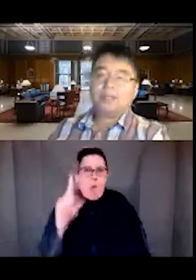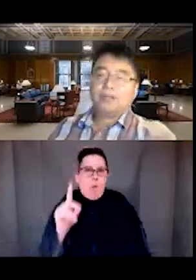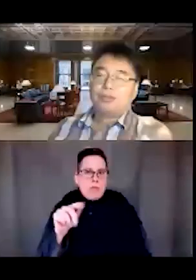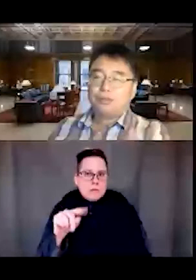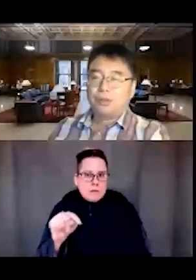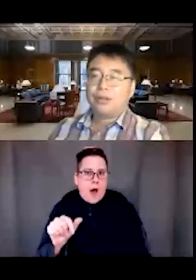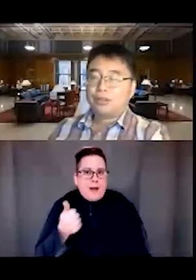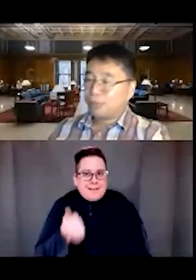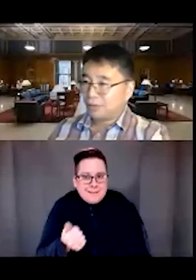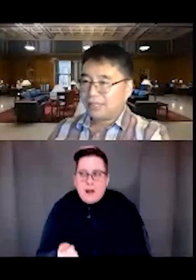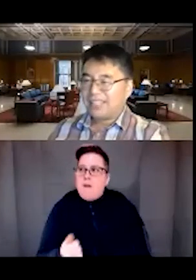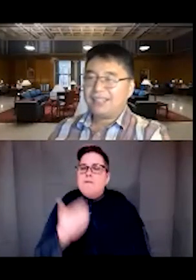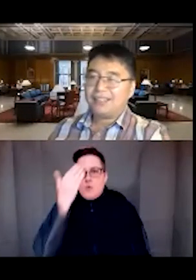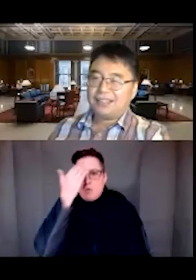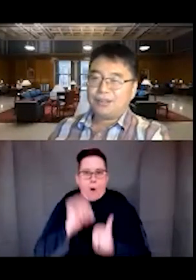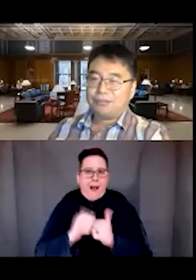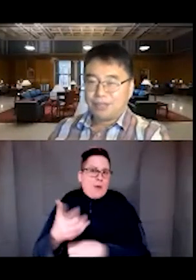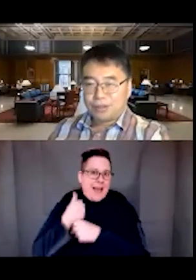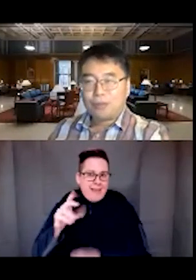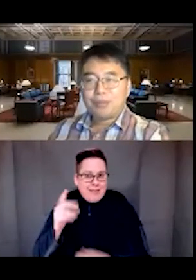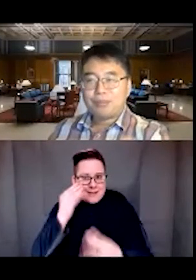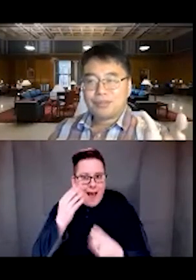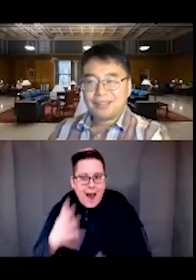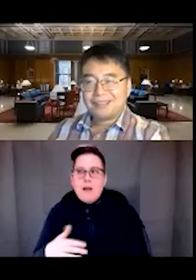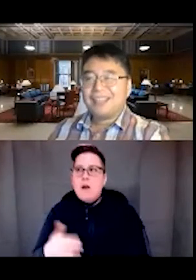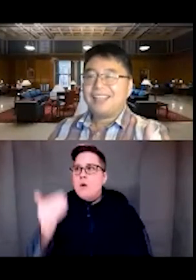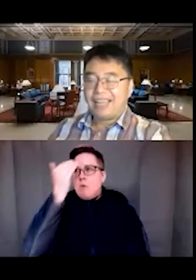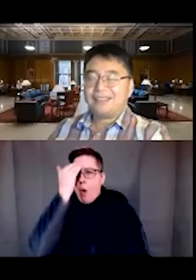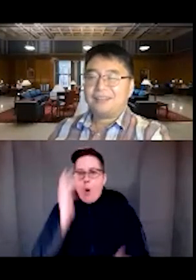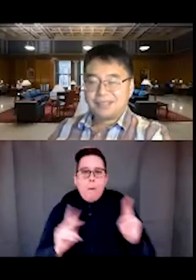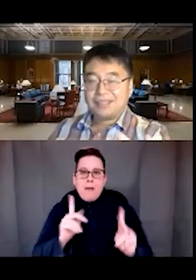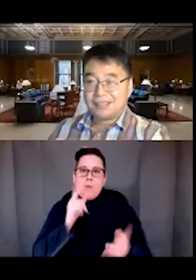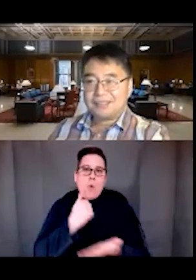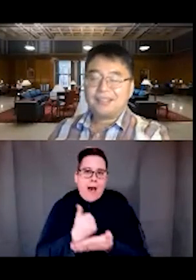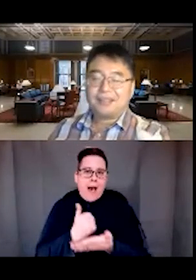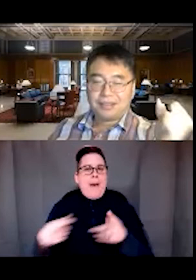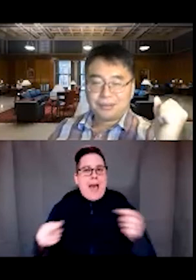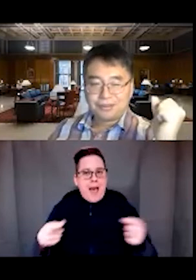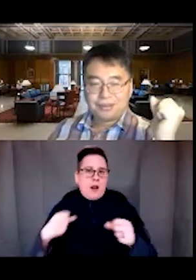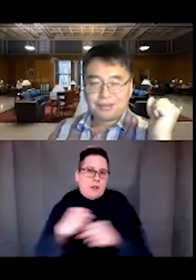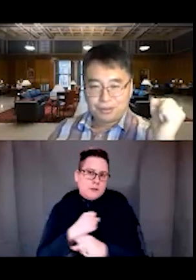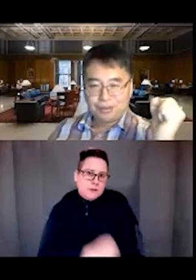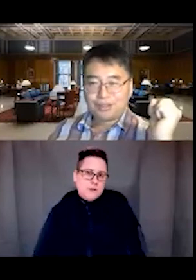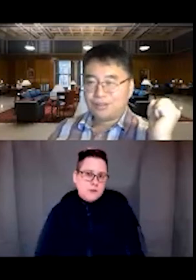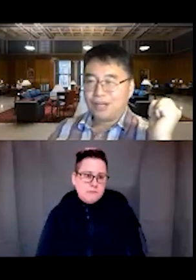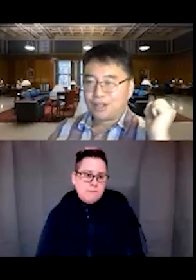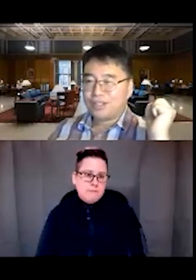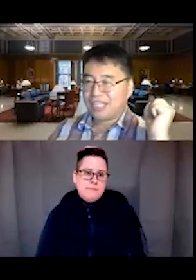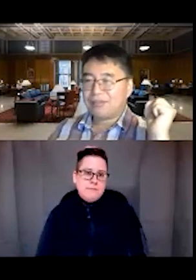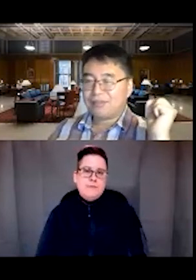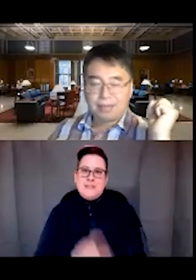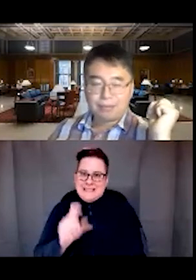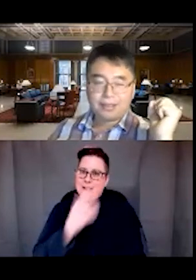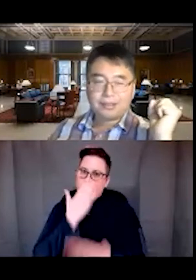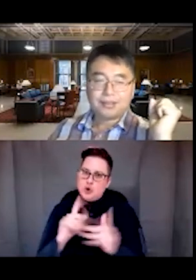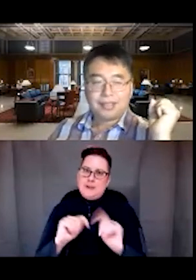sources, who know where to pull the data, and know people who can handle them statistically, right? So you need a good team